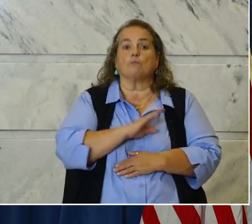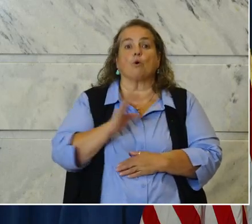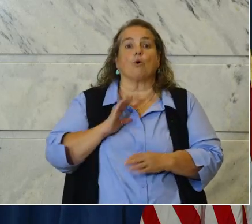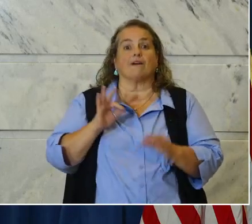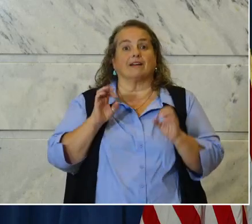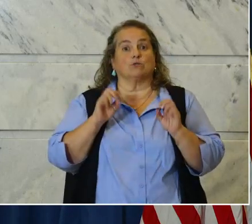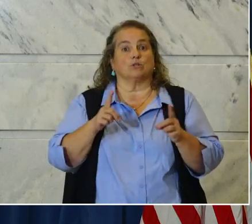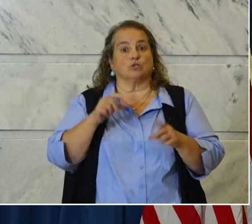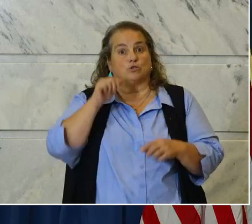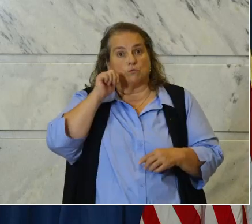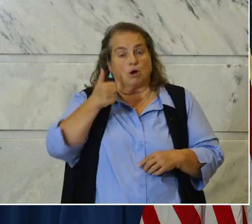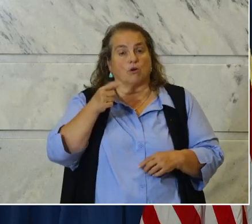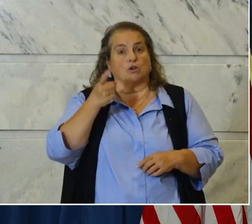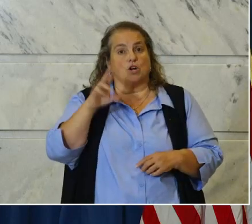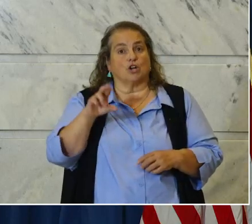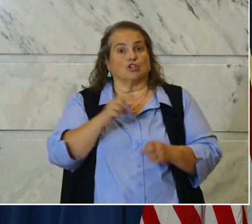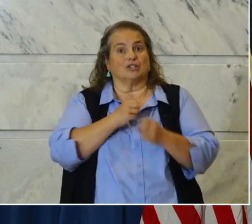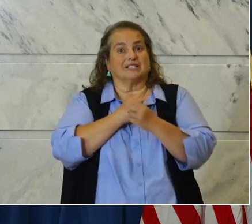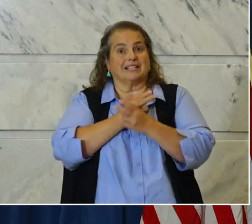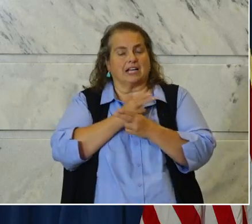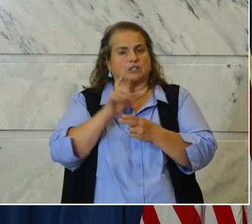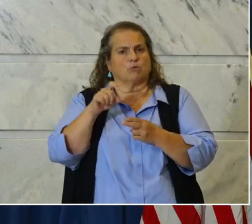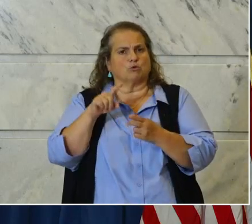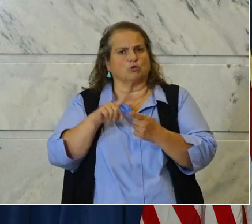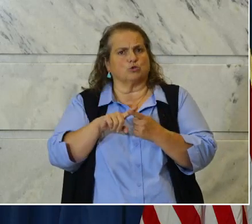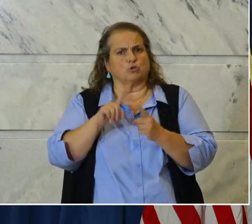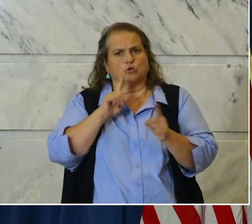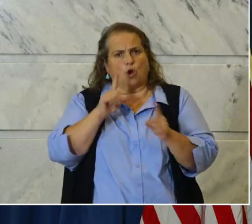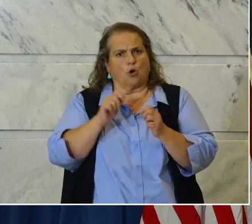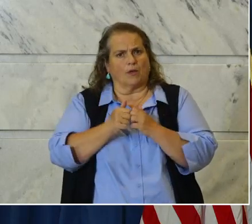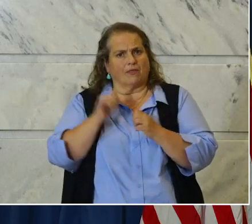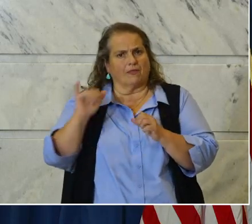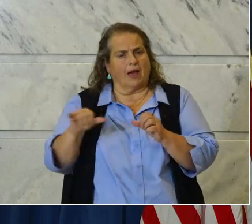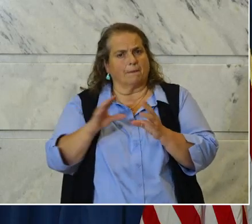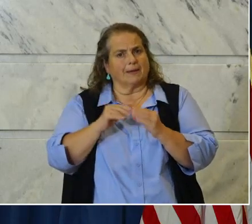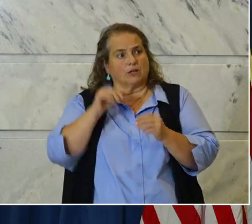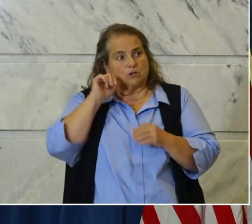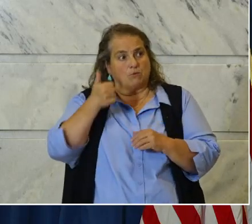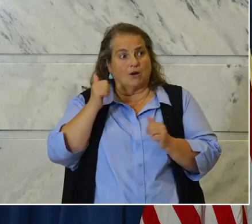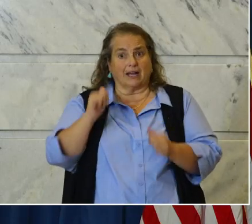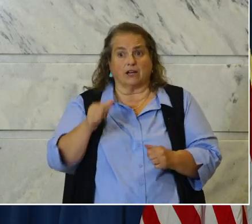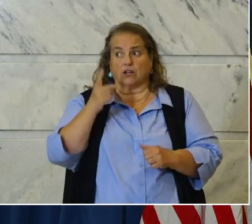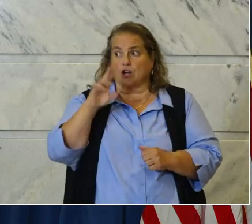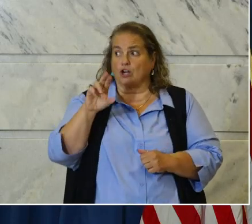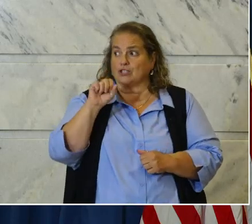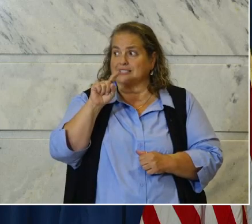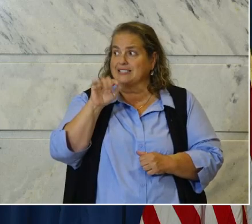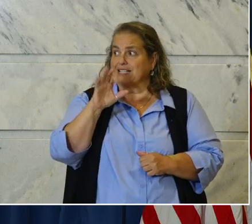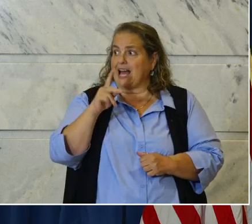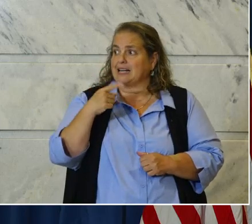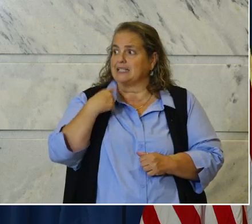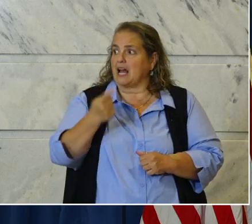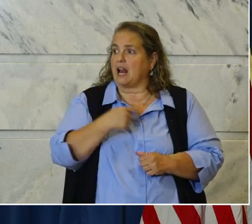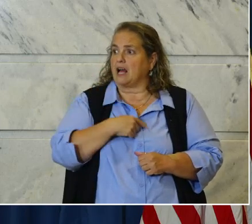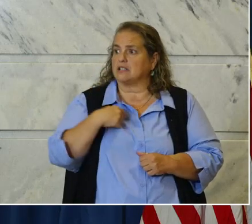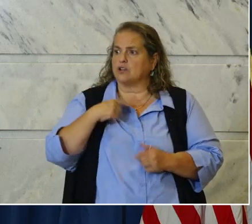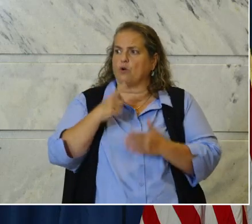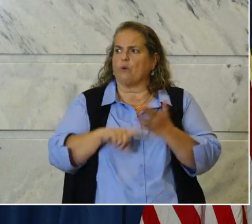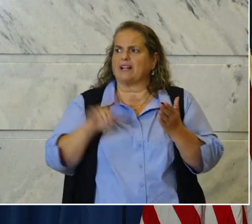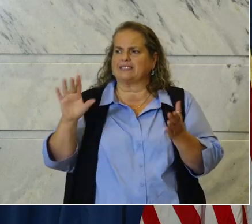I believe Dr. Stack is supposed to address that meeting. If he could come up and just give us some synopsis of what his message is going